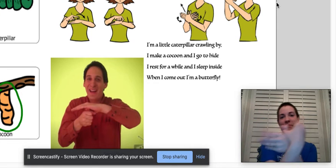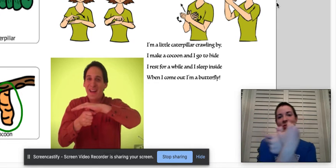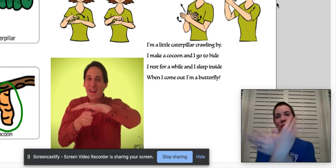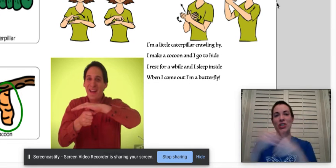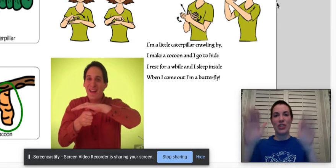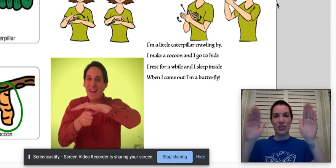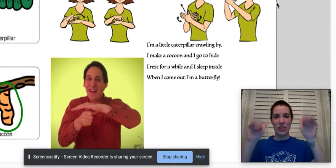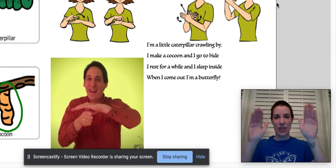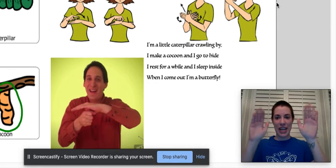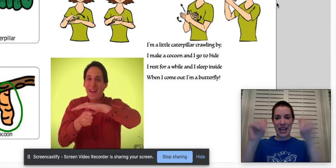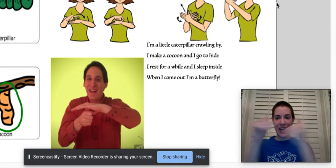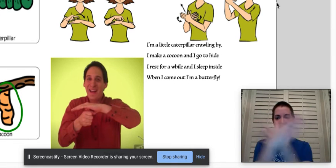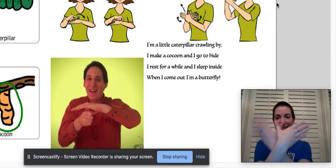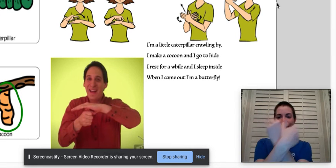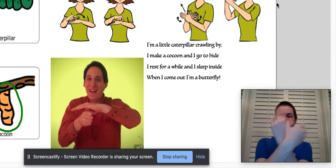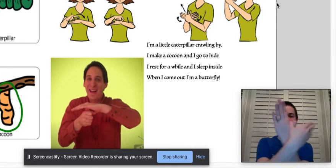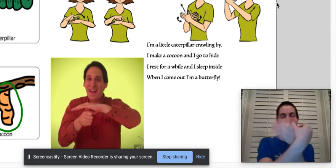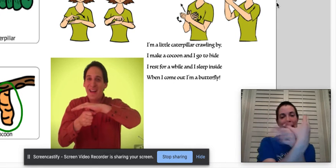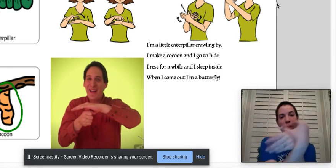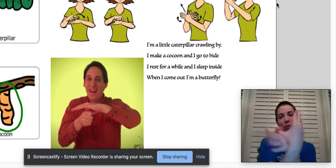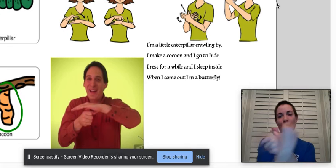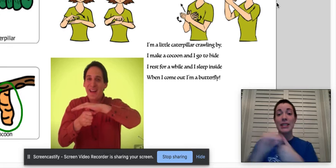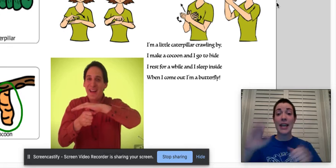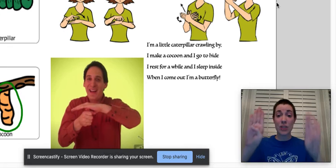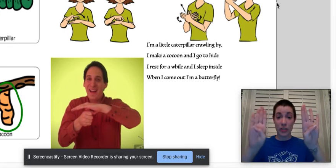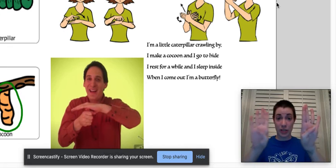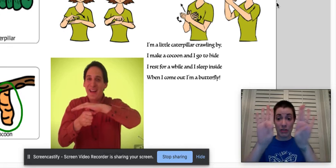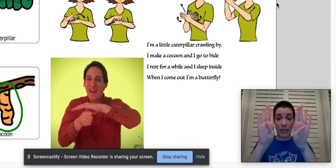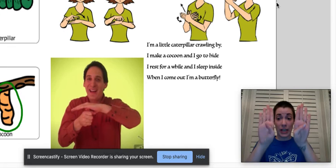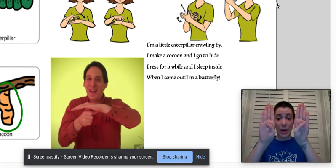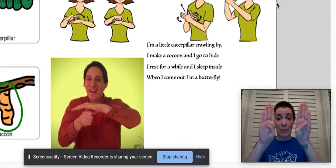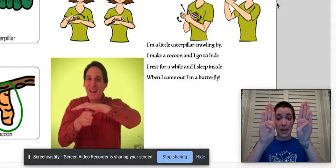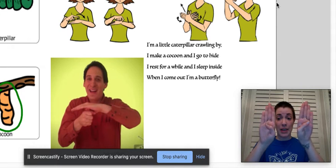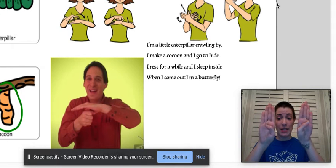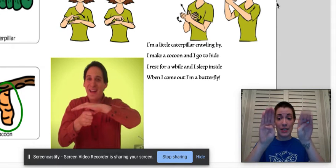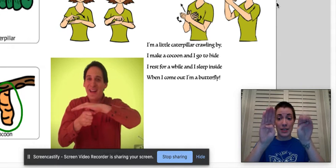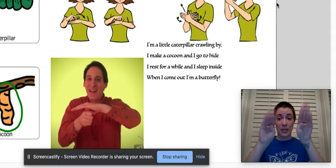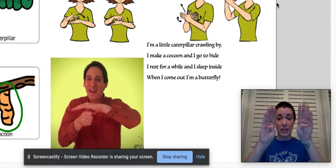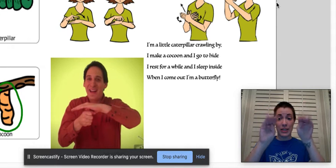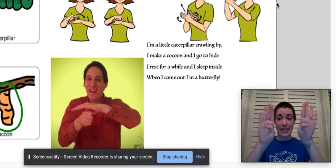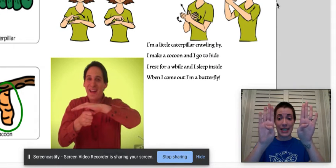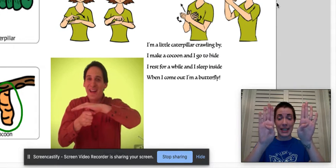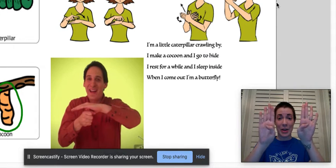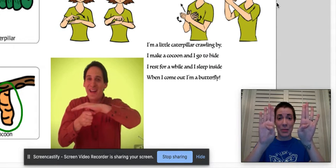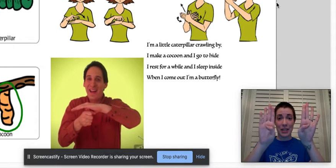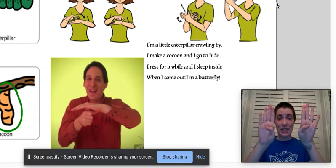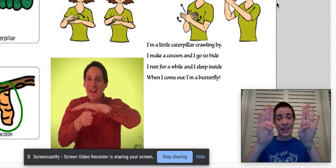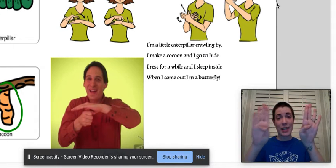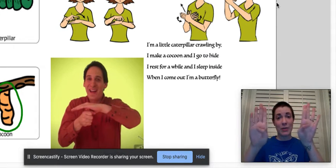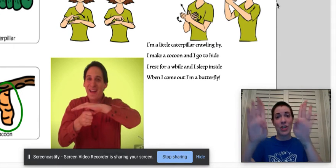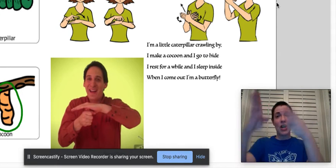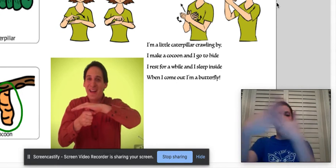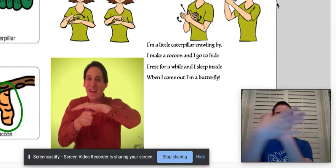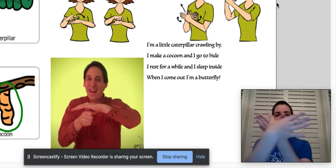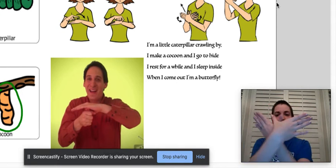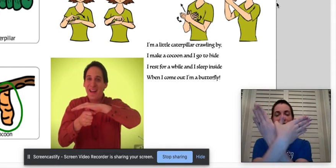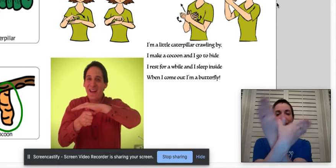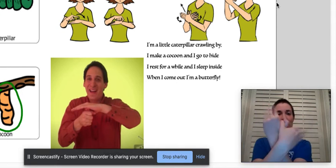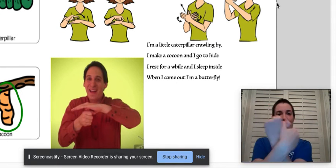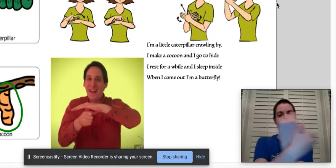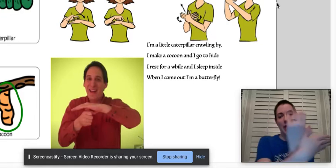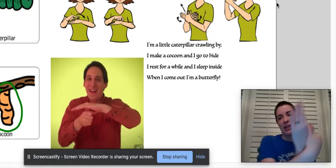Butterfly. You just use your hands to flap your wings. And it's also the letter B. This is what it looks like, the letter B in sign language. So you